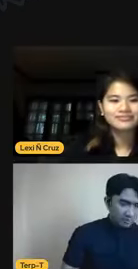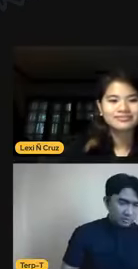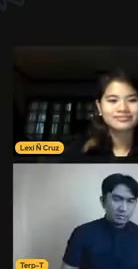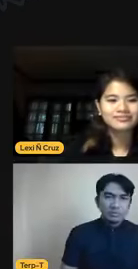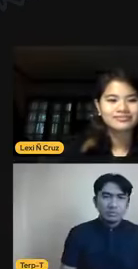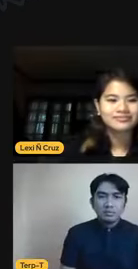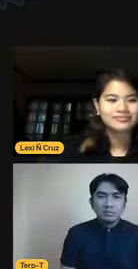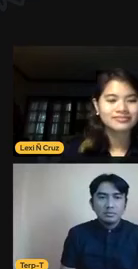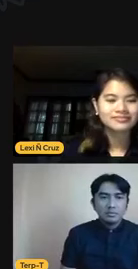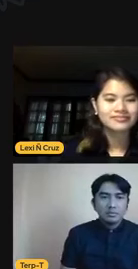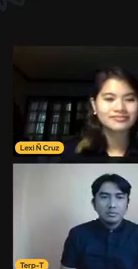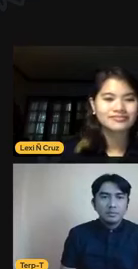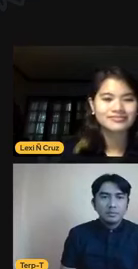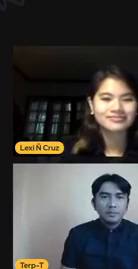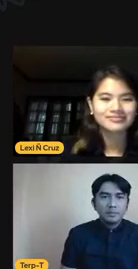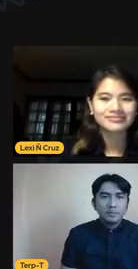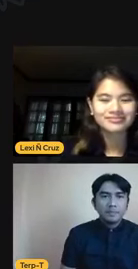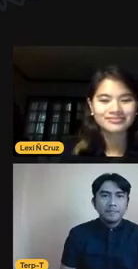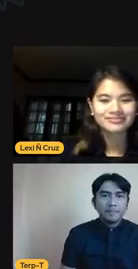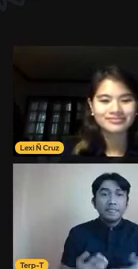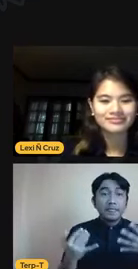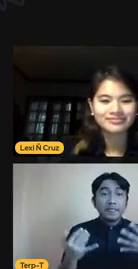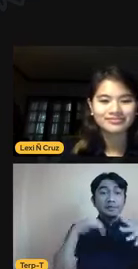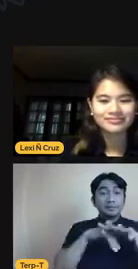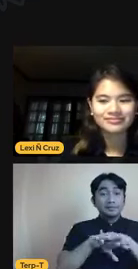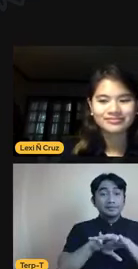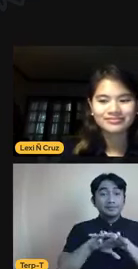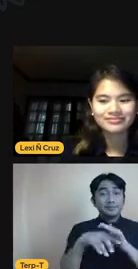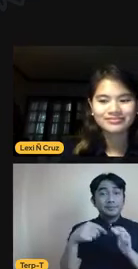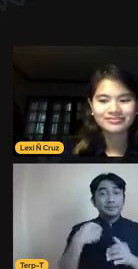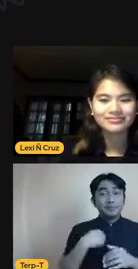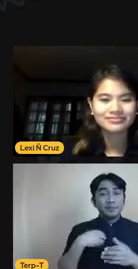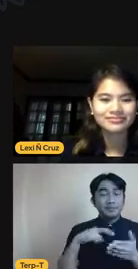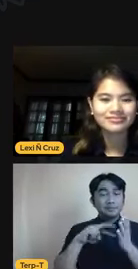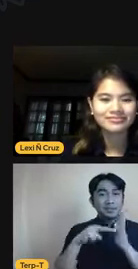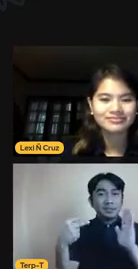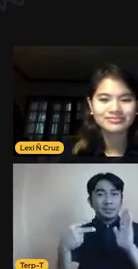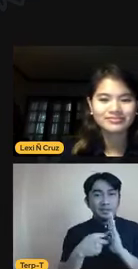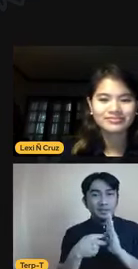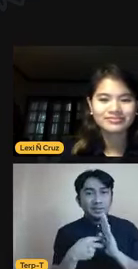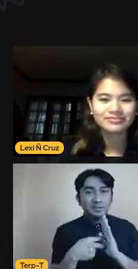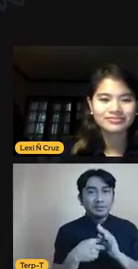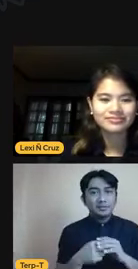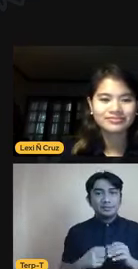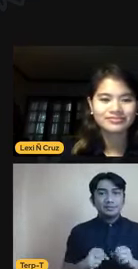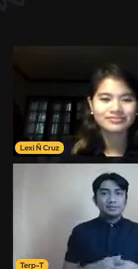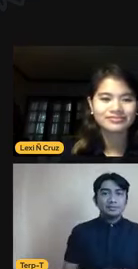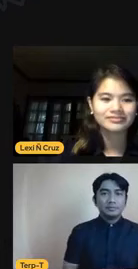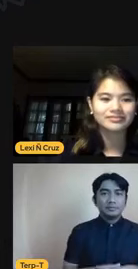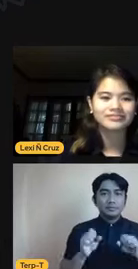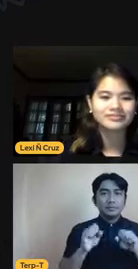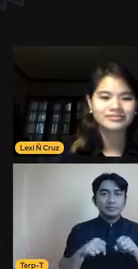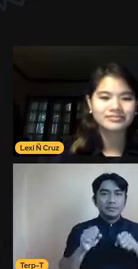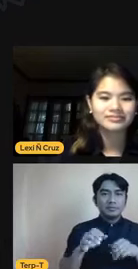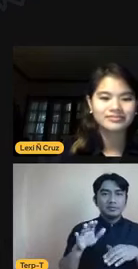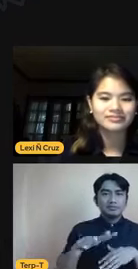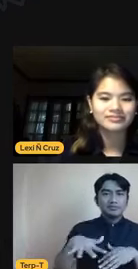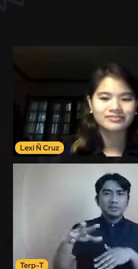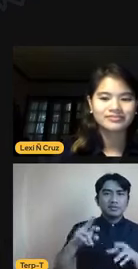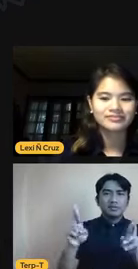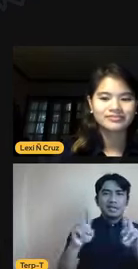Inclusion for me is capacitating each person